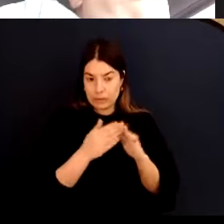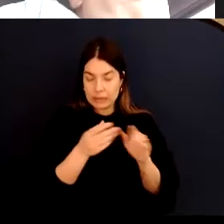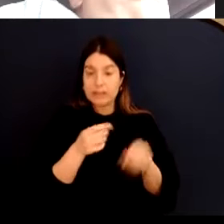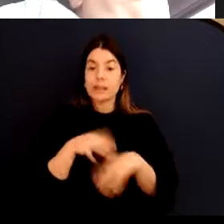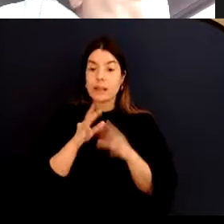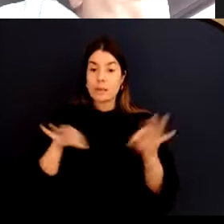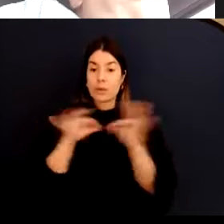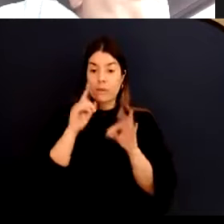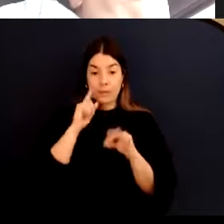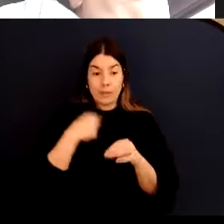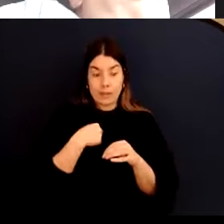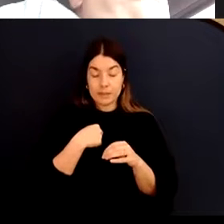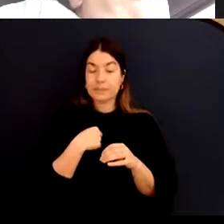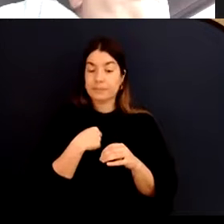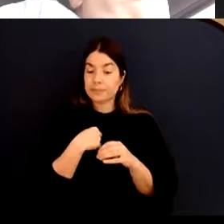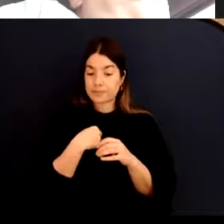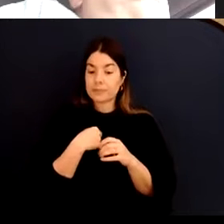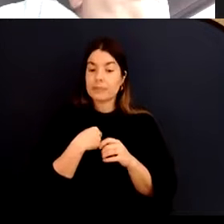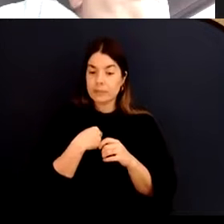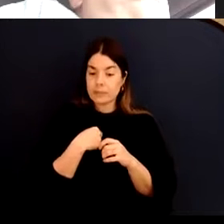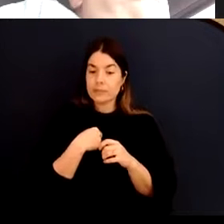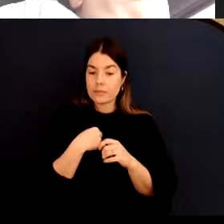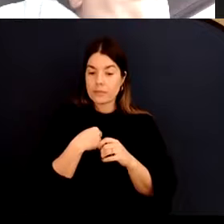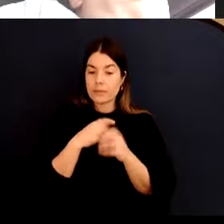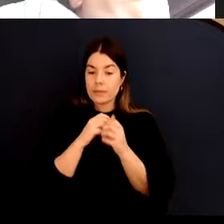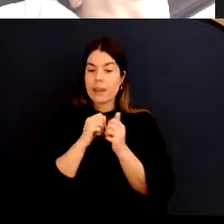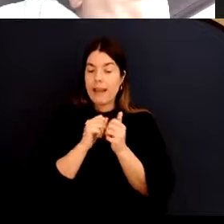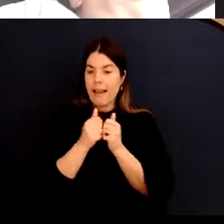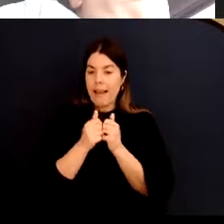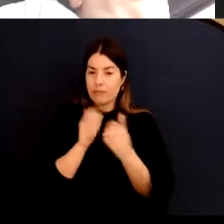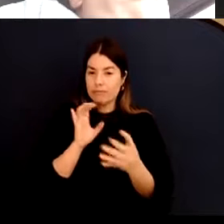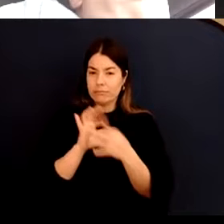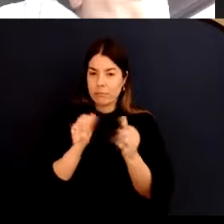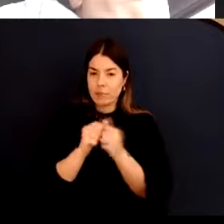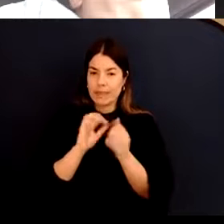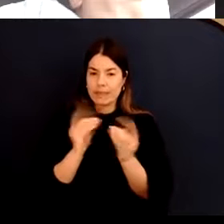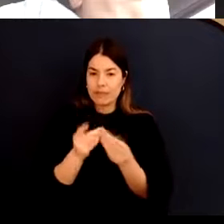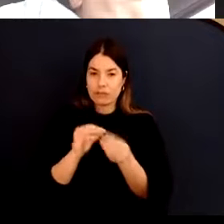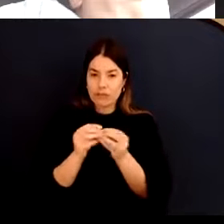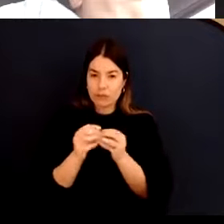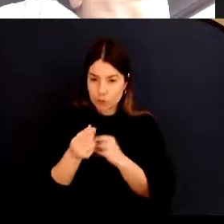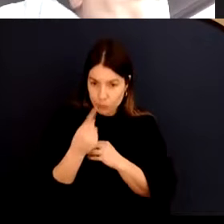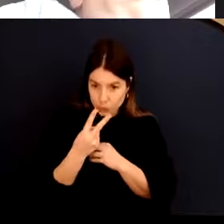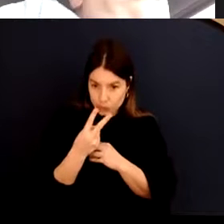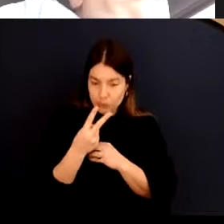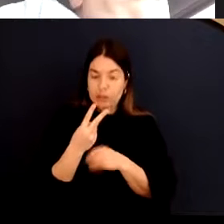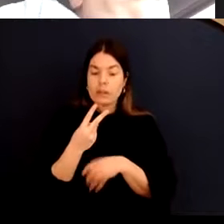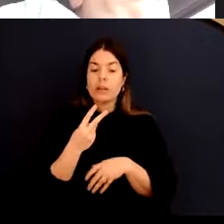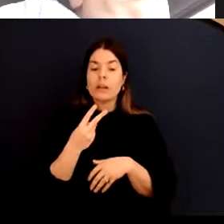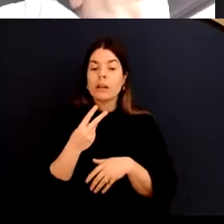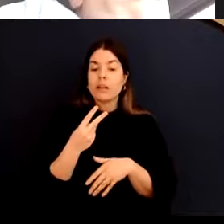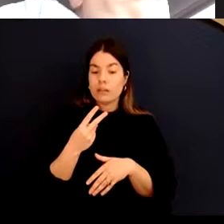this aligns with District 2 City Council is that I was able to see